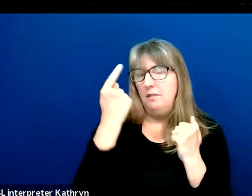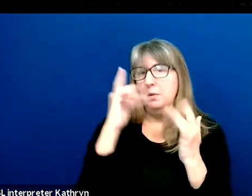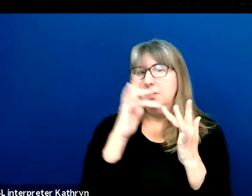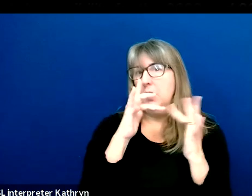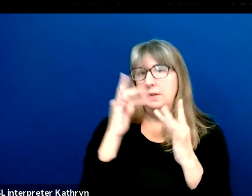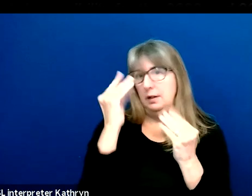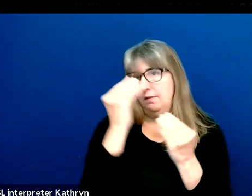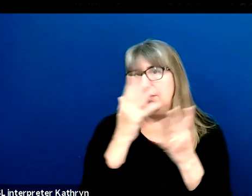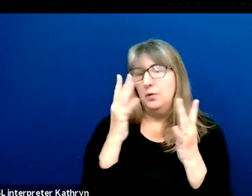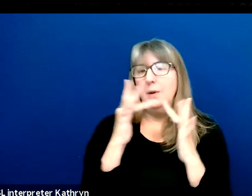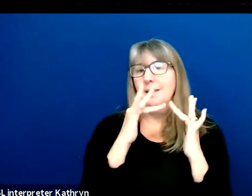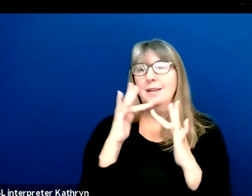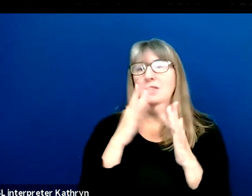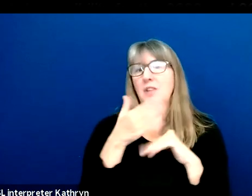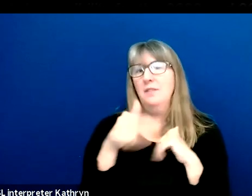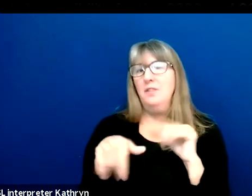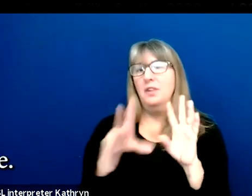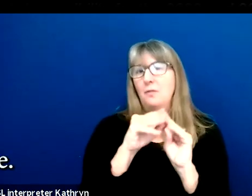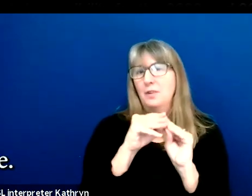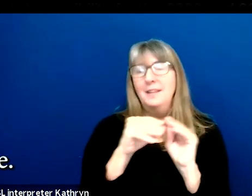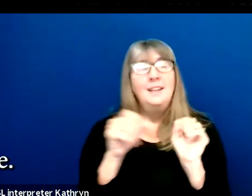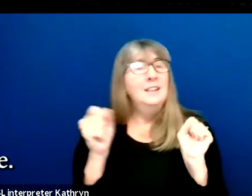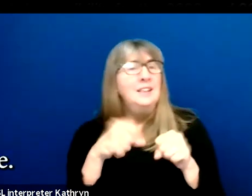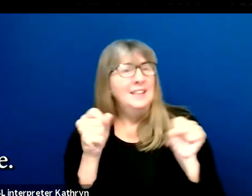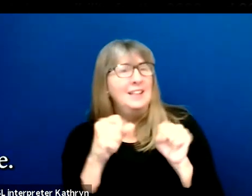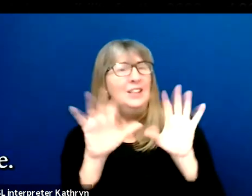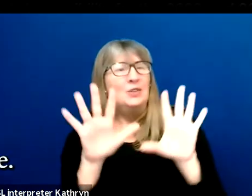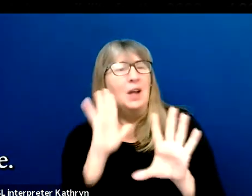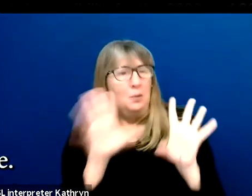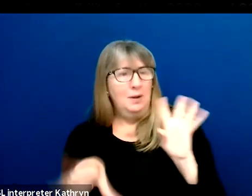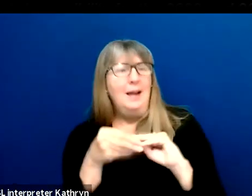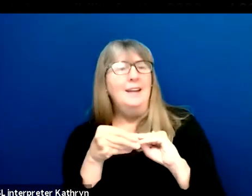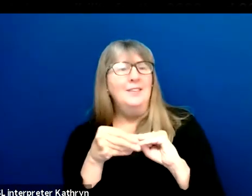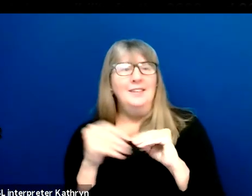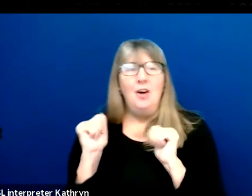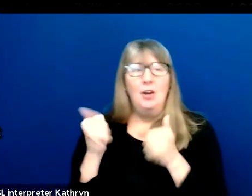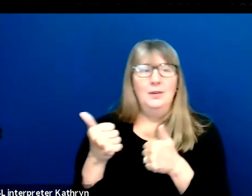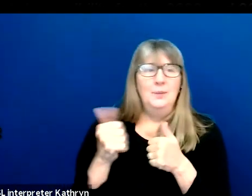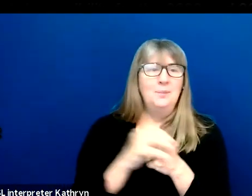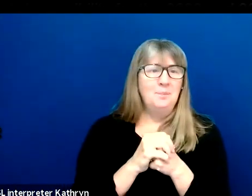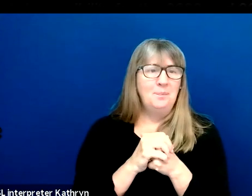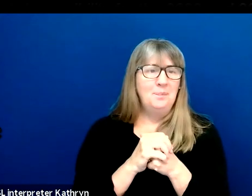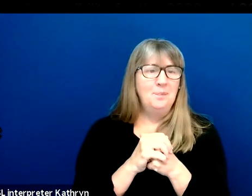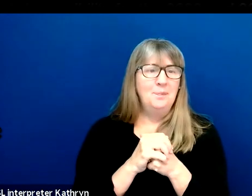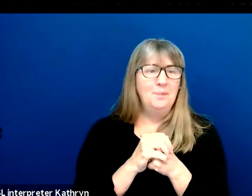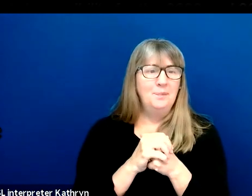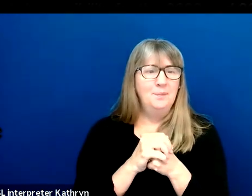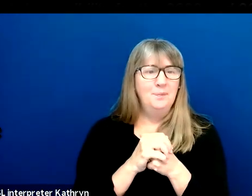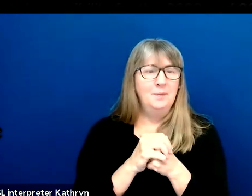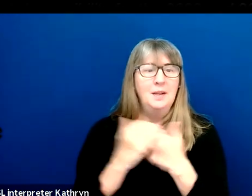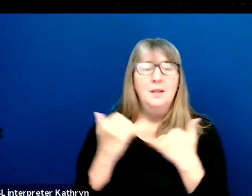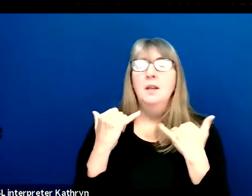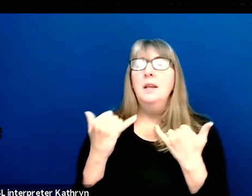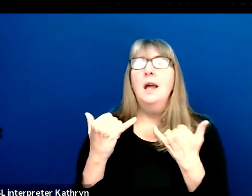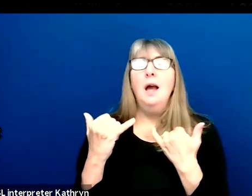everyone can stay in touch after the conference. Yes, great. I will definitely add to that. Awesome. So I want to give questions